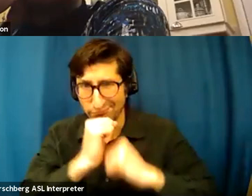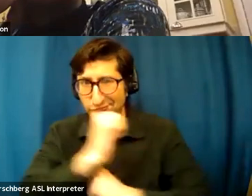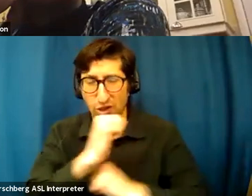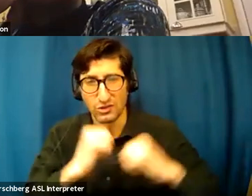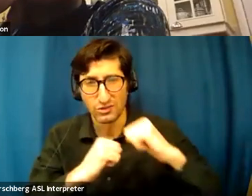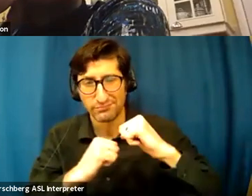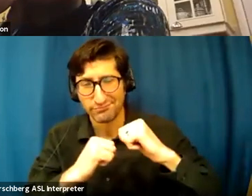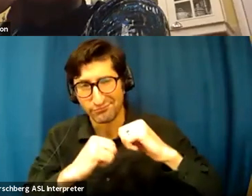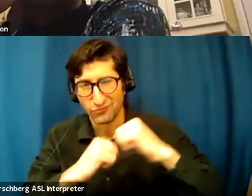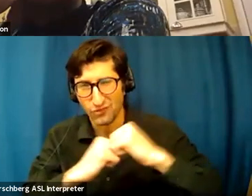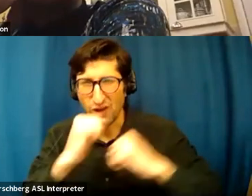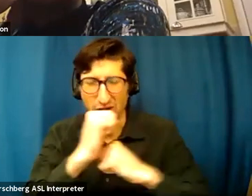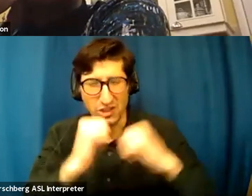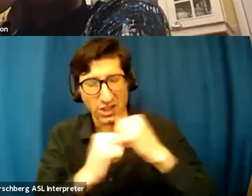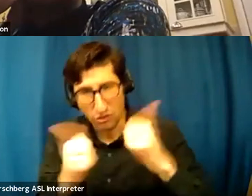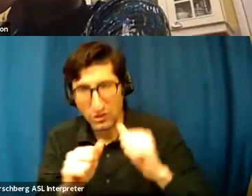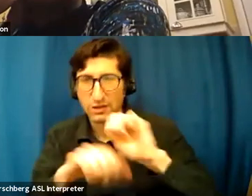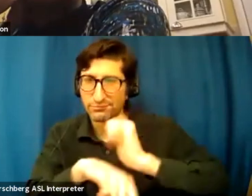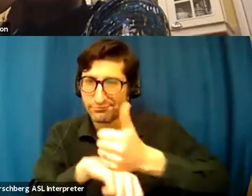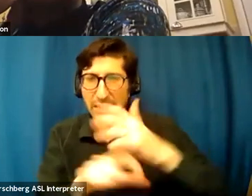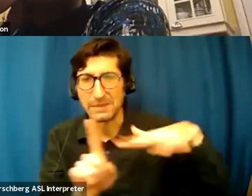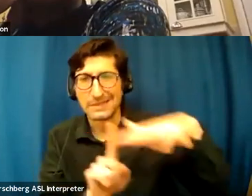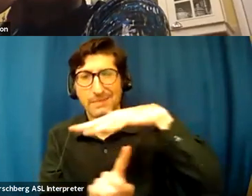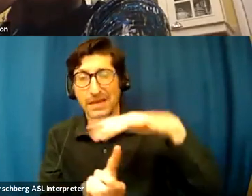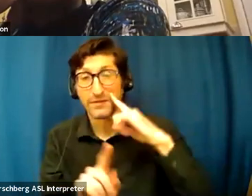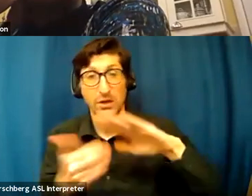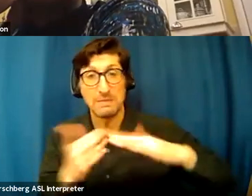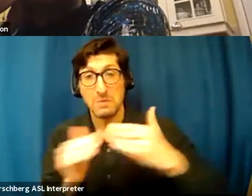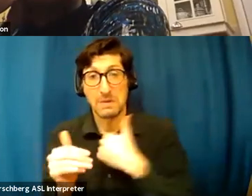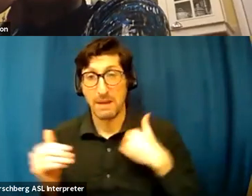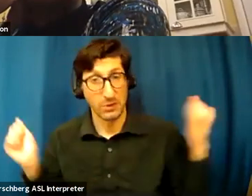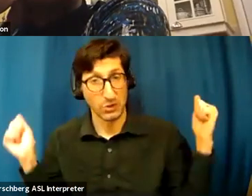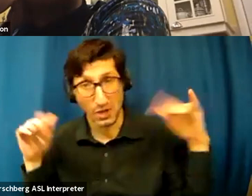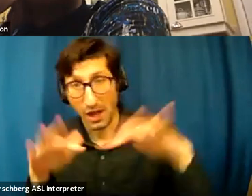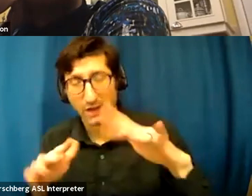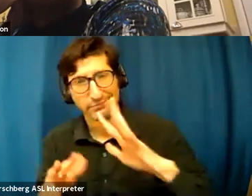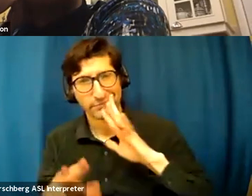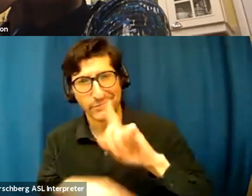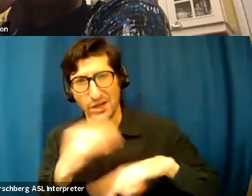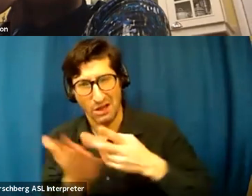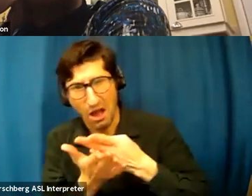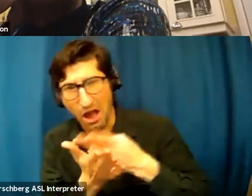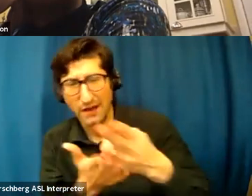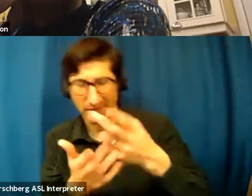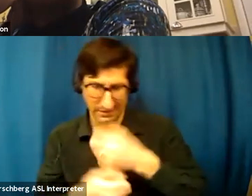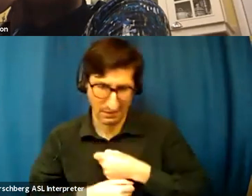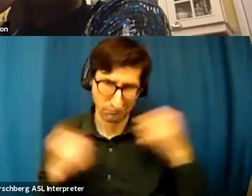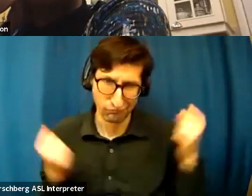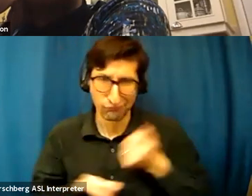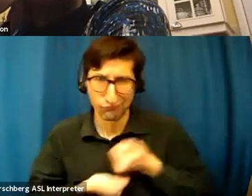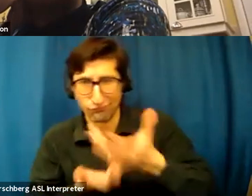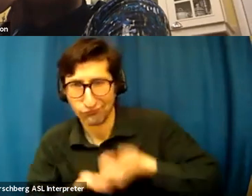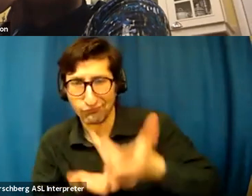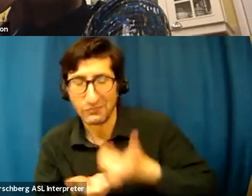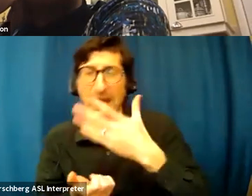create authentic space where community members from all over can engage in transparent, honest conversations while